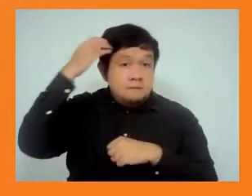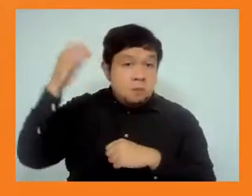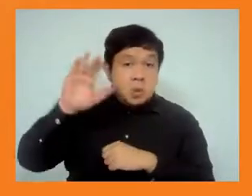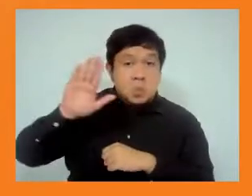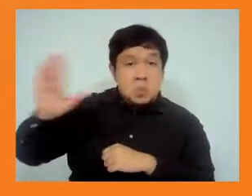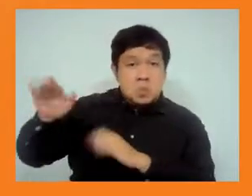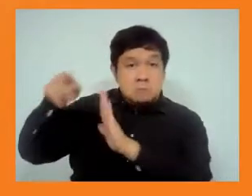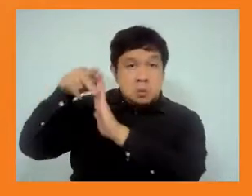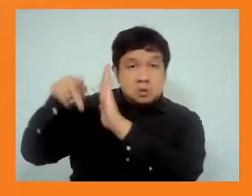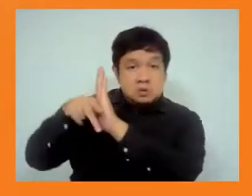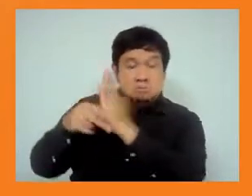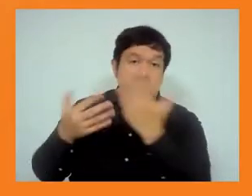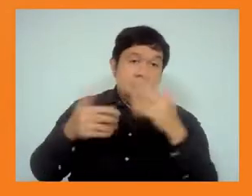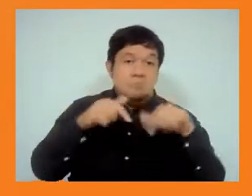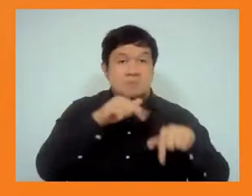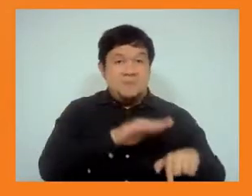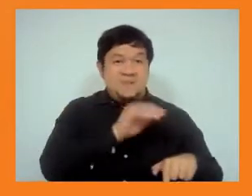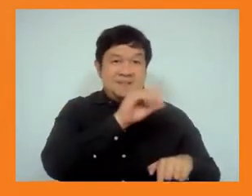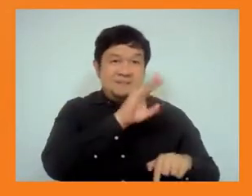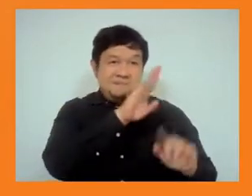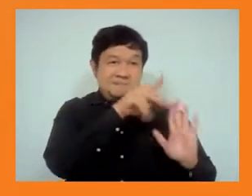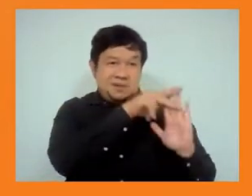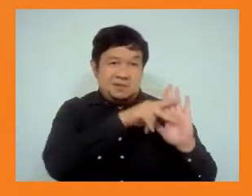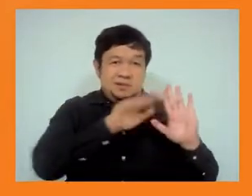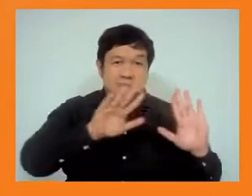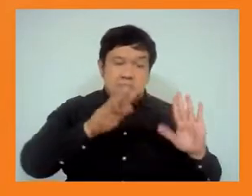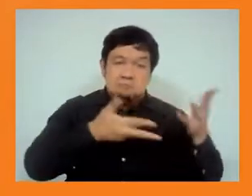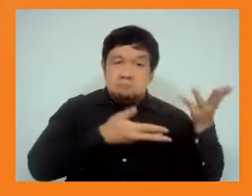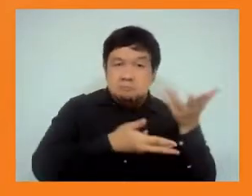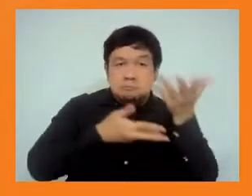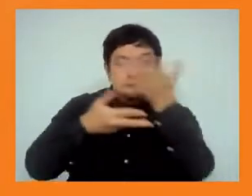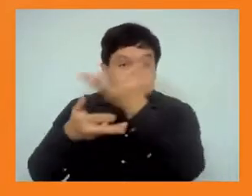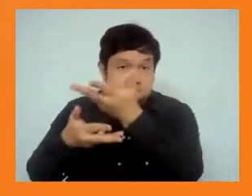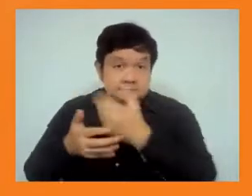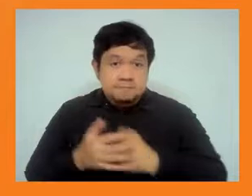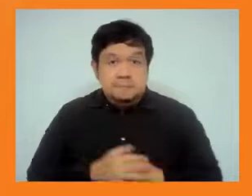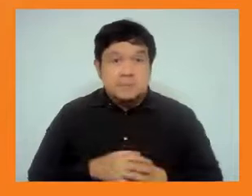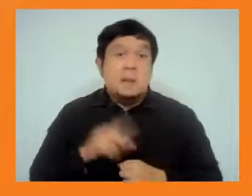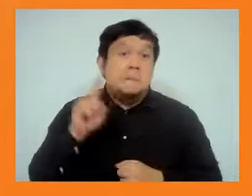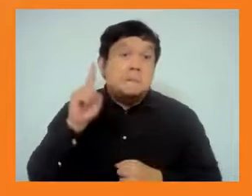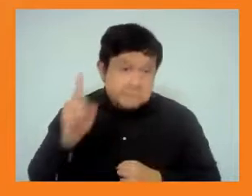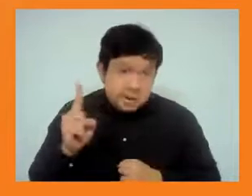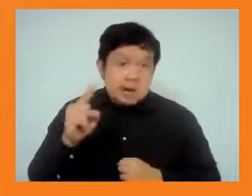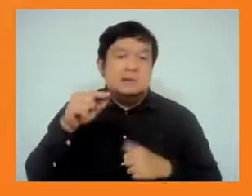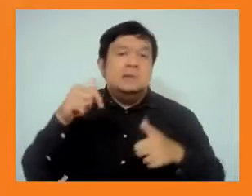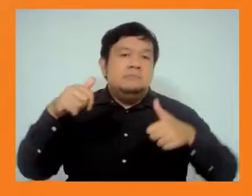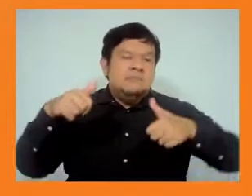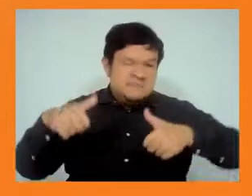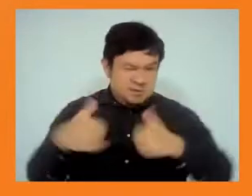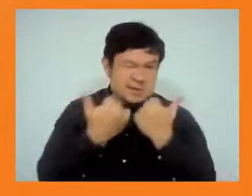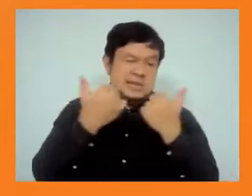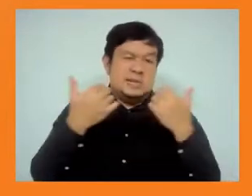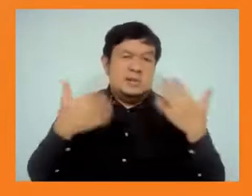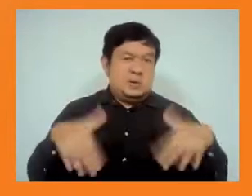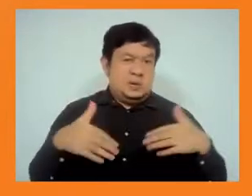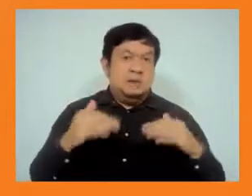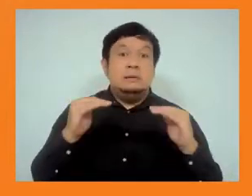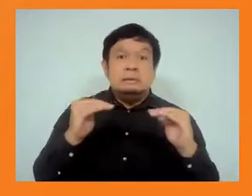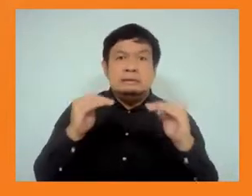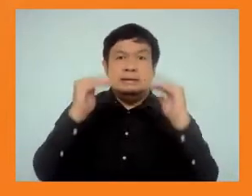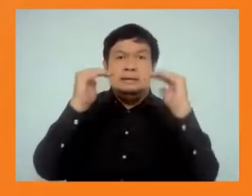And the tree felling in Bangalore, the loss of life due to failure in occupational safety hazards, the water logging because of